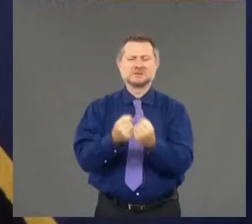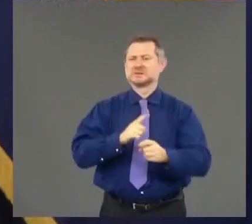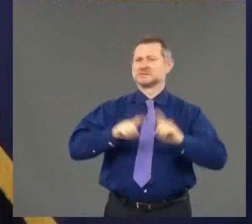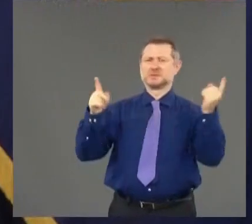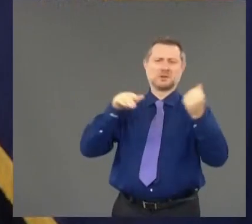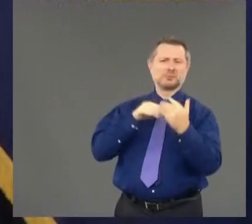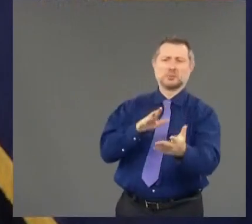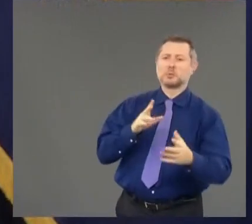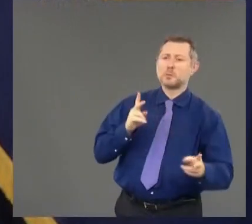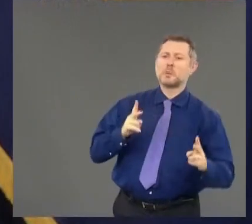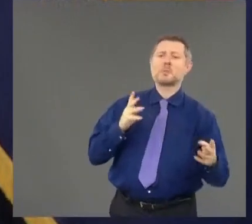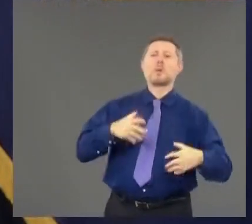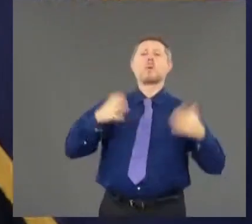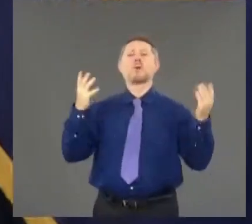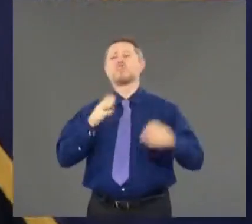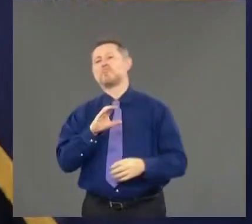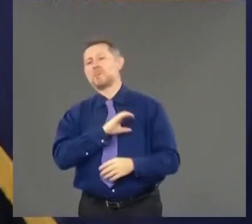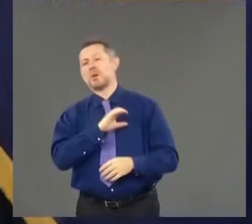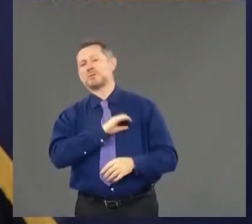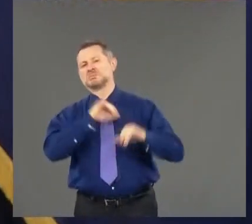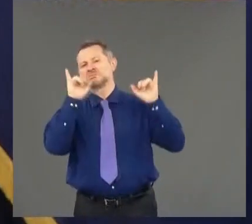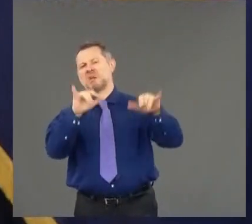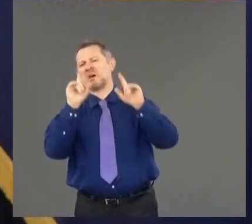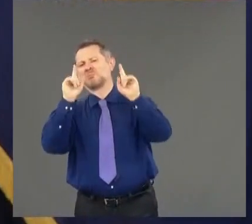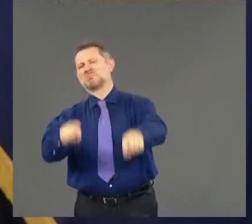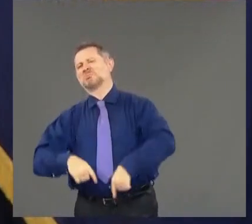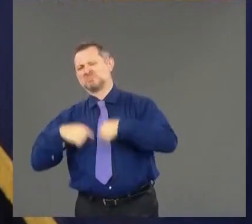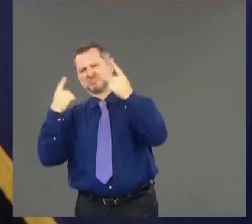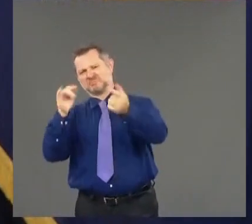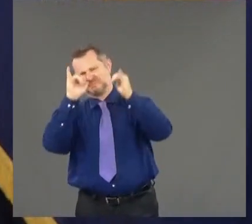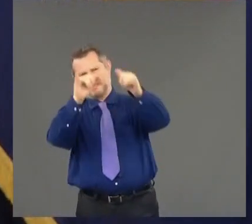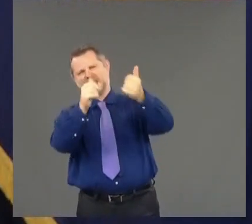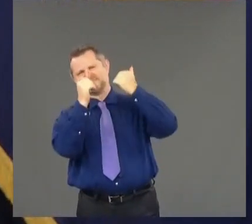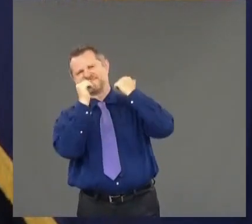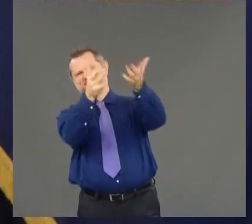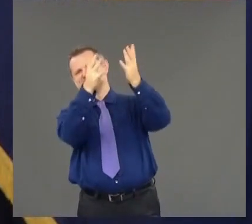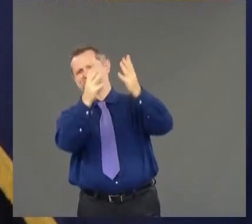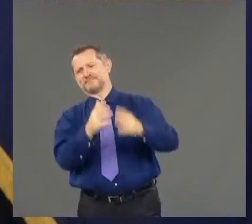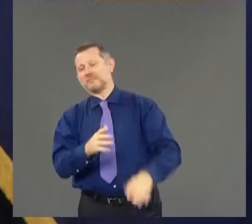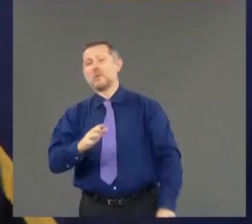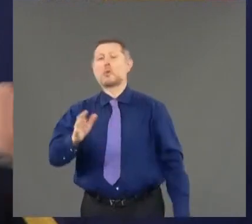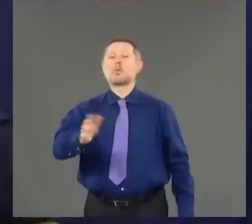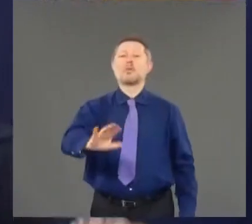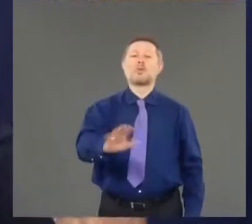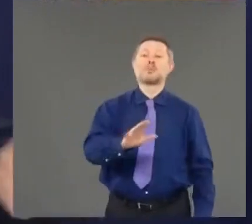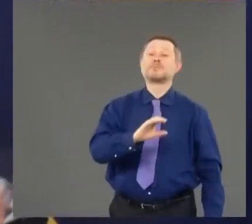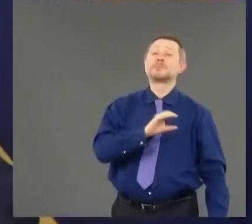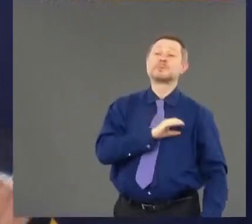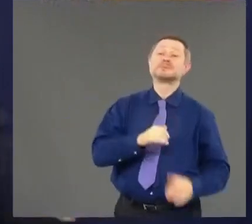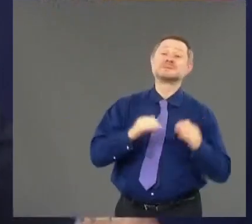police is what the police are. No, it's not. You know what the police system is? Whatever the community wants